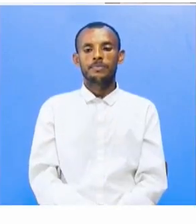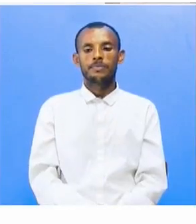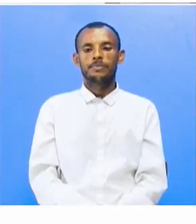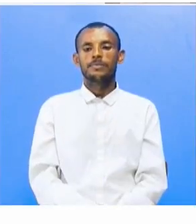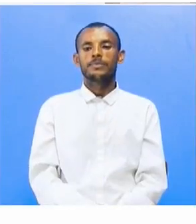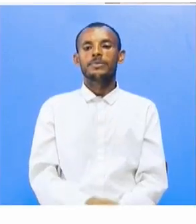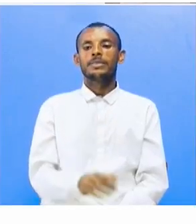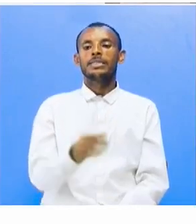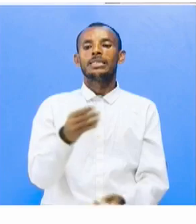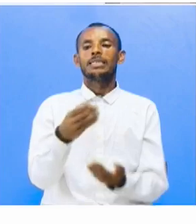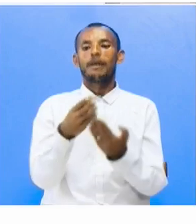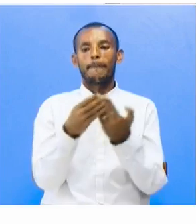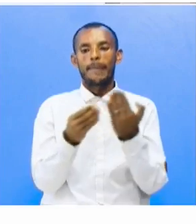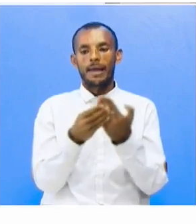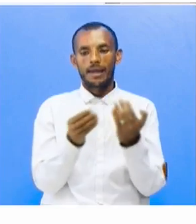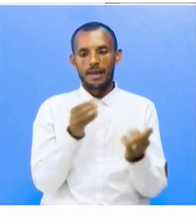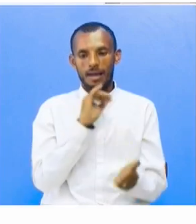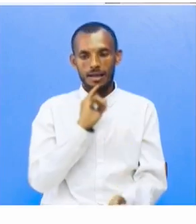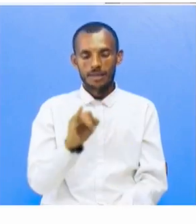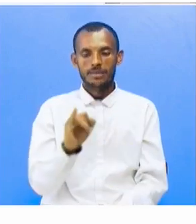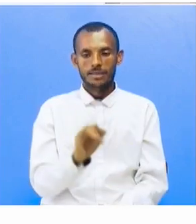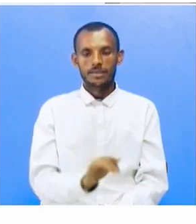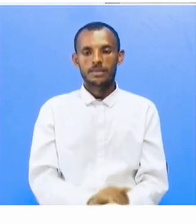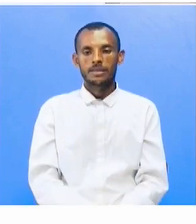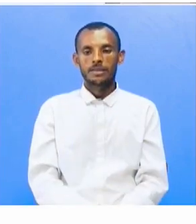the money is